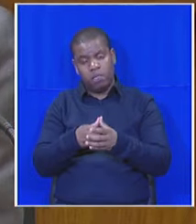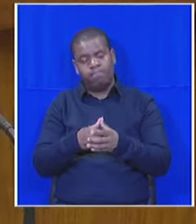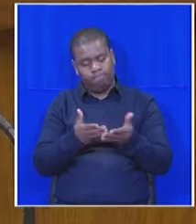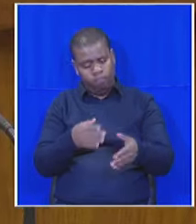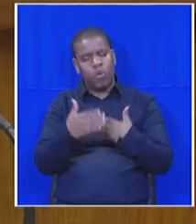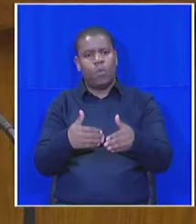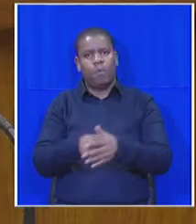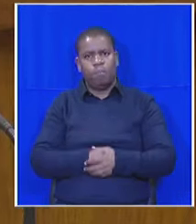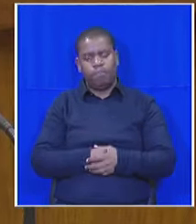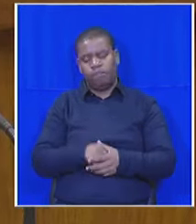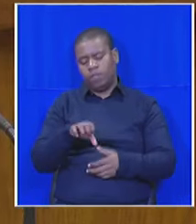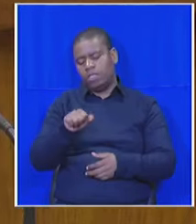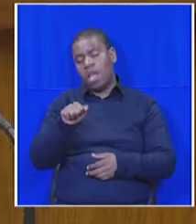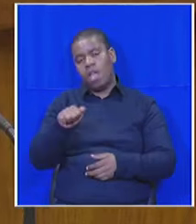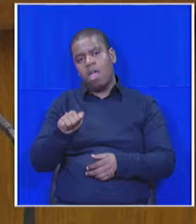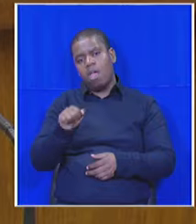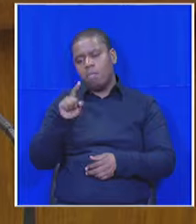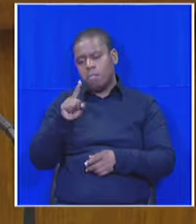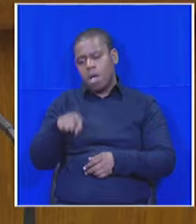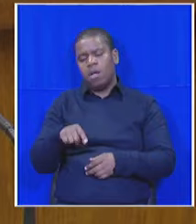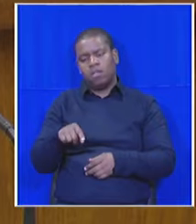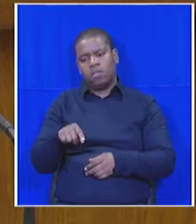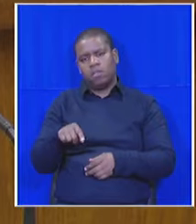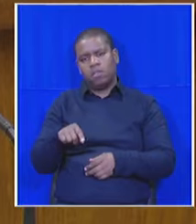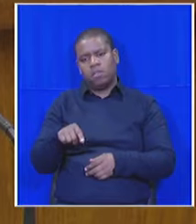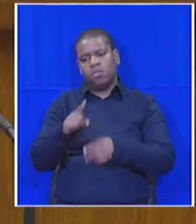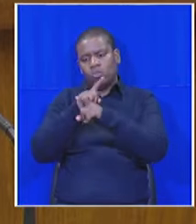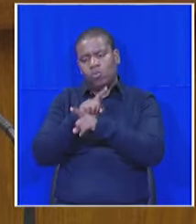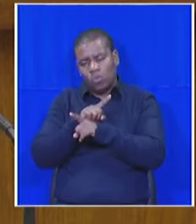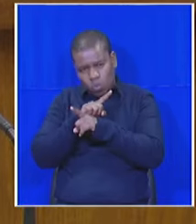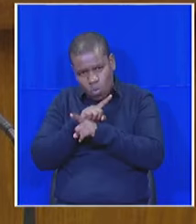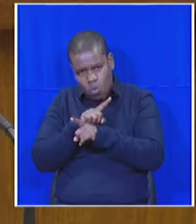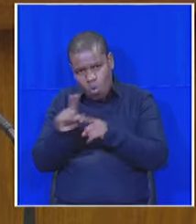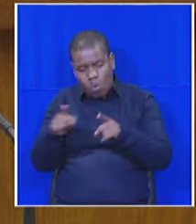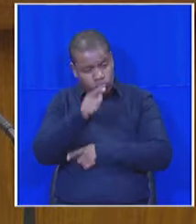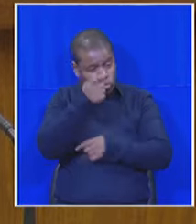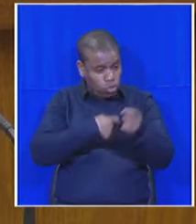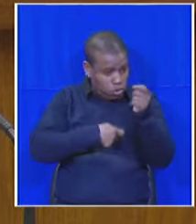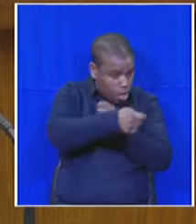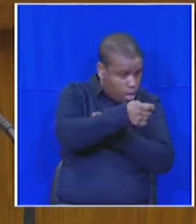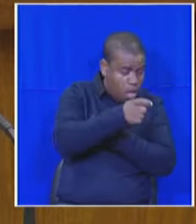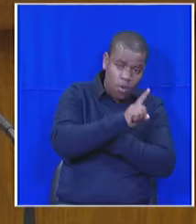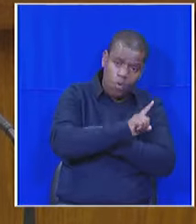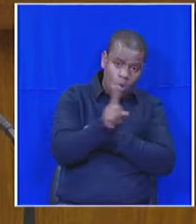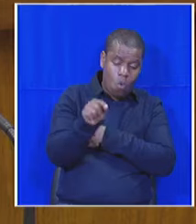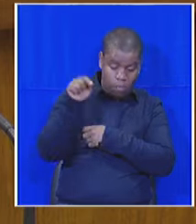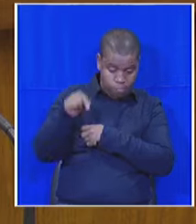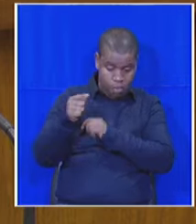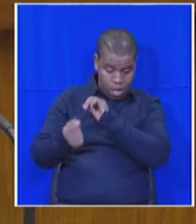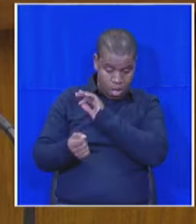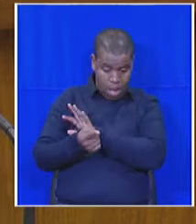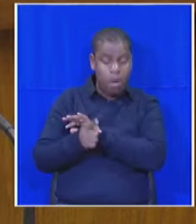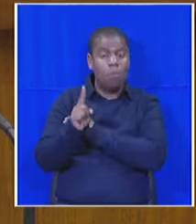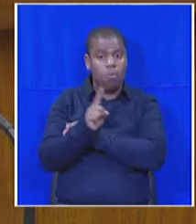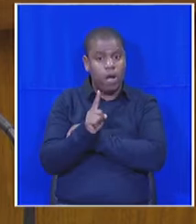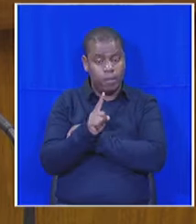honourable members. South African Airways should not and must not ever be sold. What must happen with South African Airways